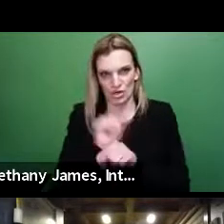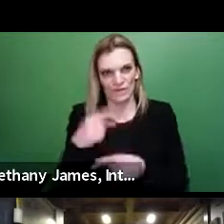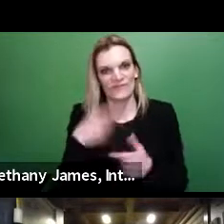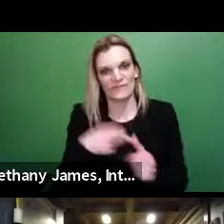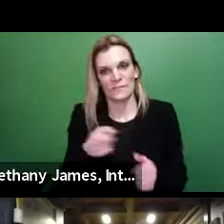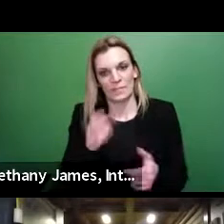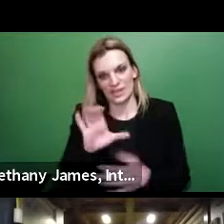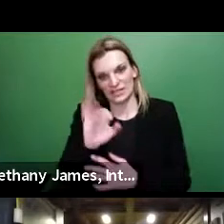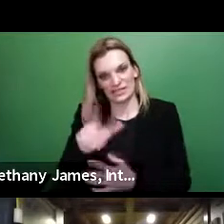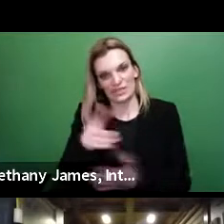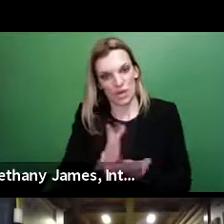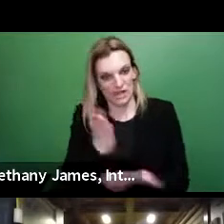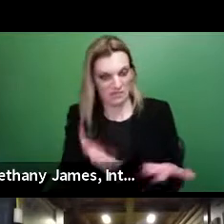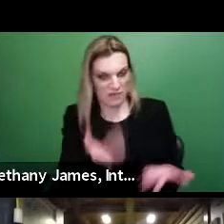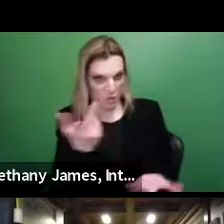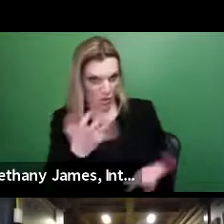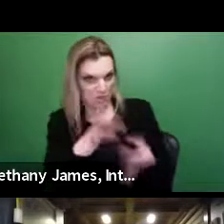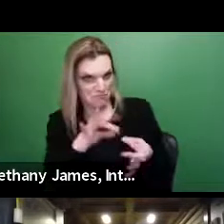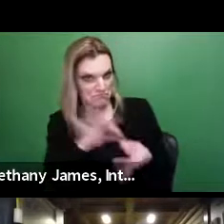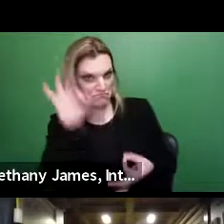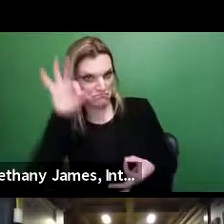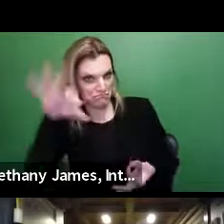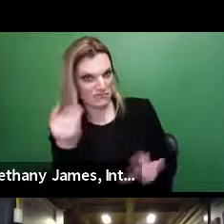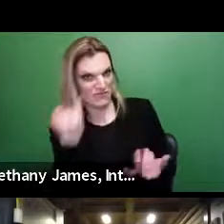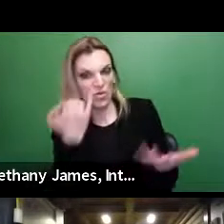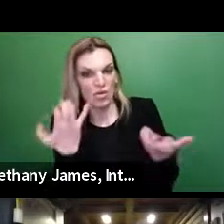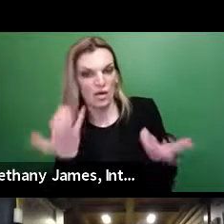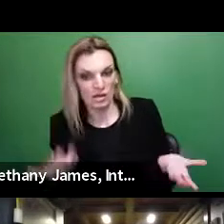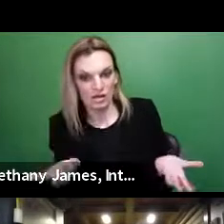say a few words regarding that and regarding him.